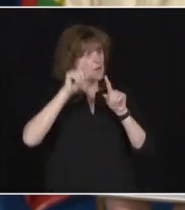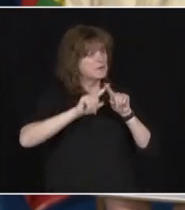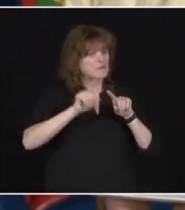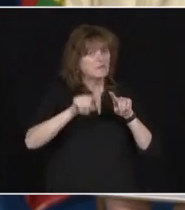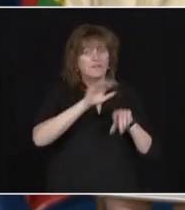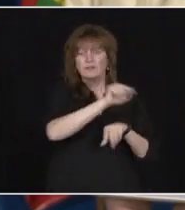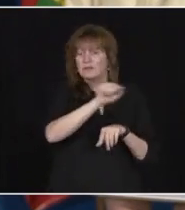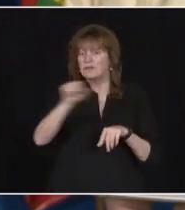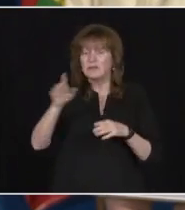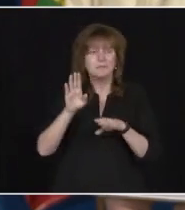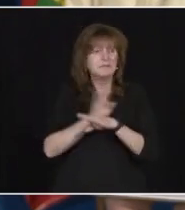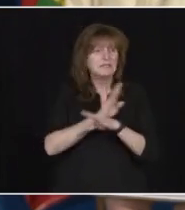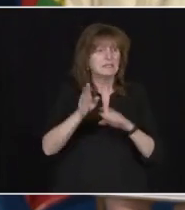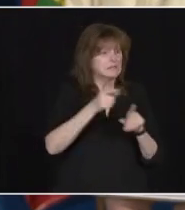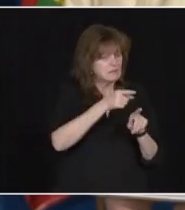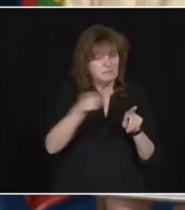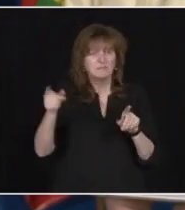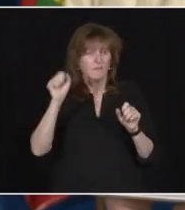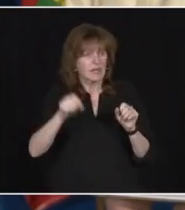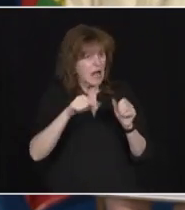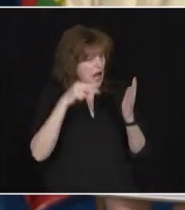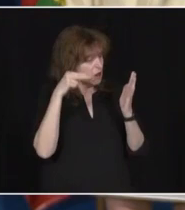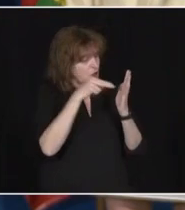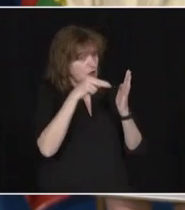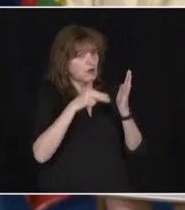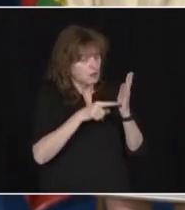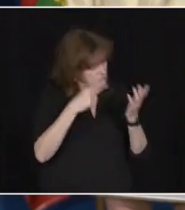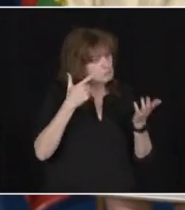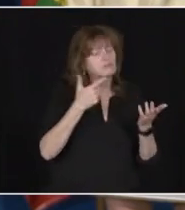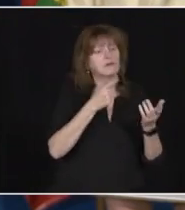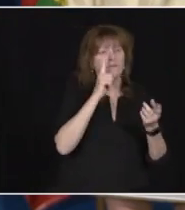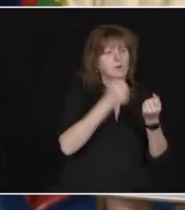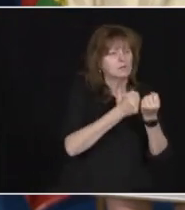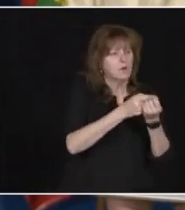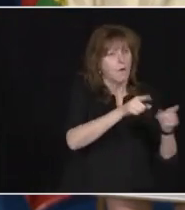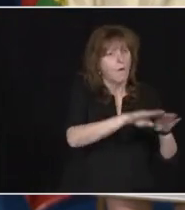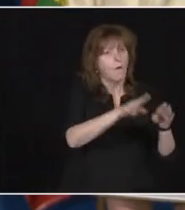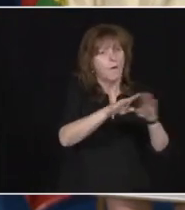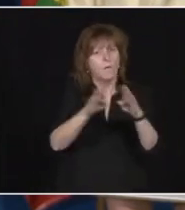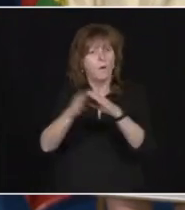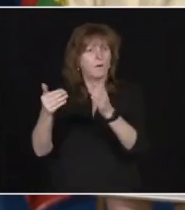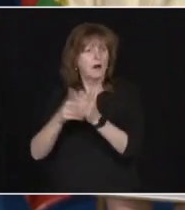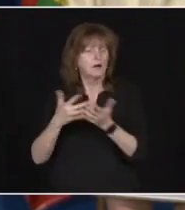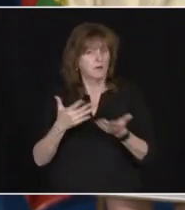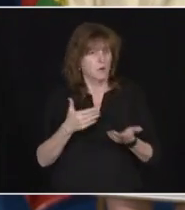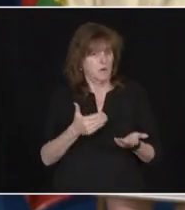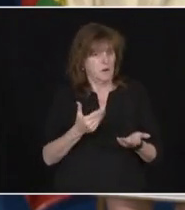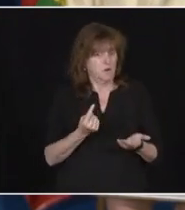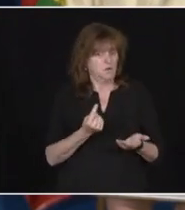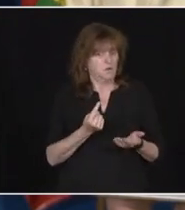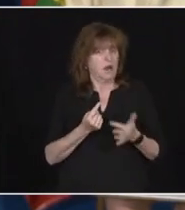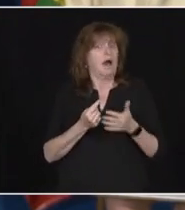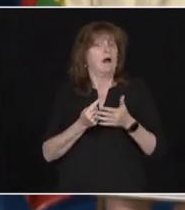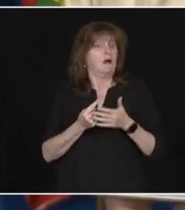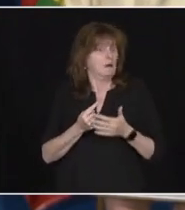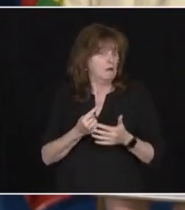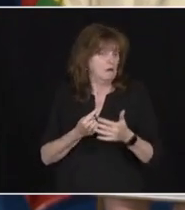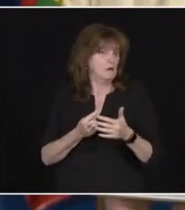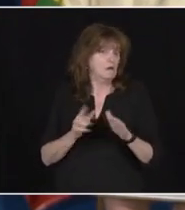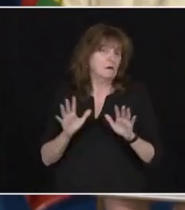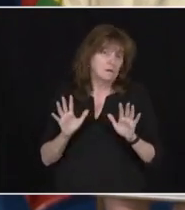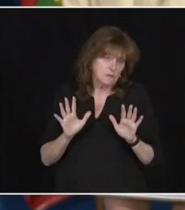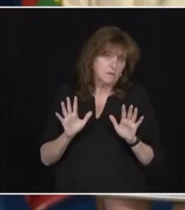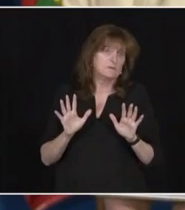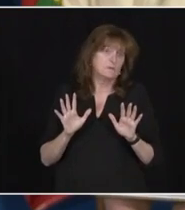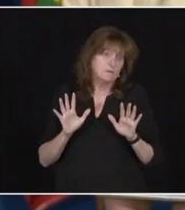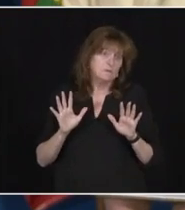to be able to support the reopening of these businesses that are opening on Tuesday, and so I think there's a great opportunity for us to work with